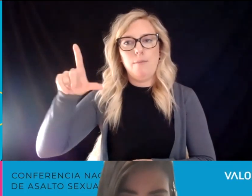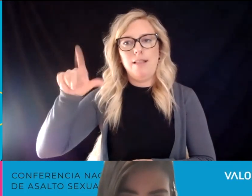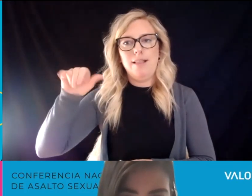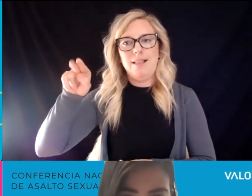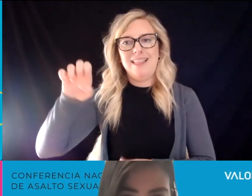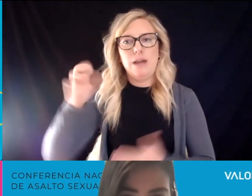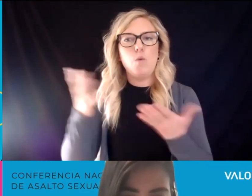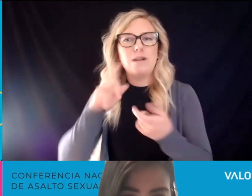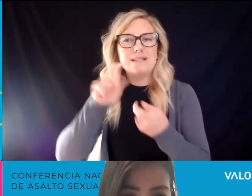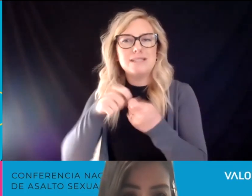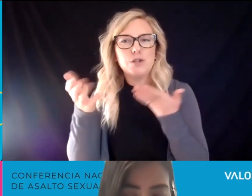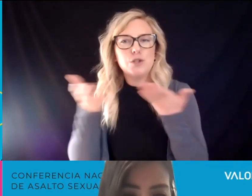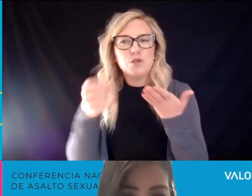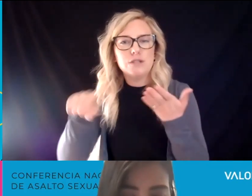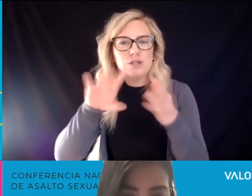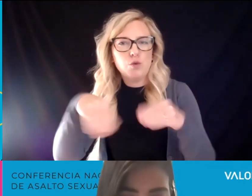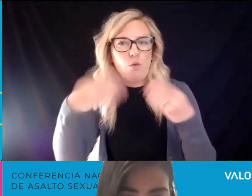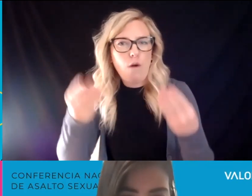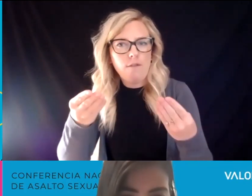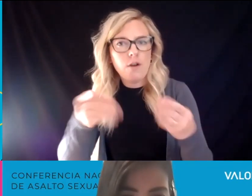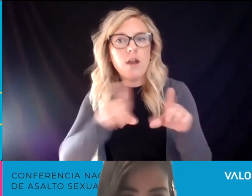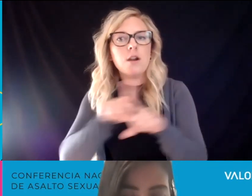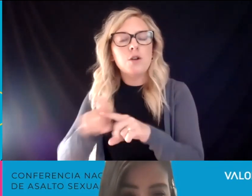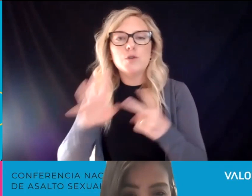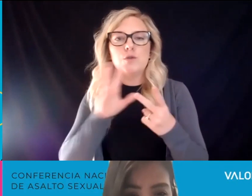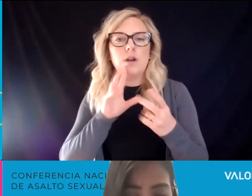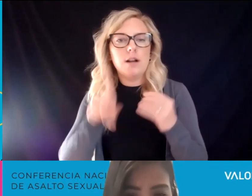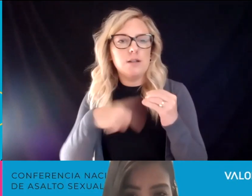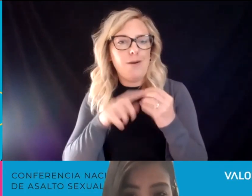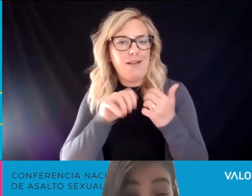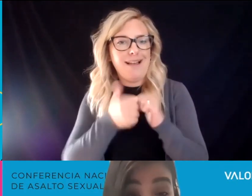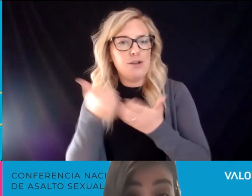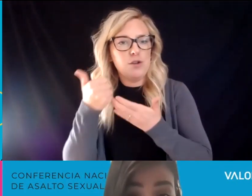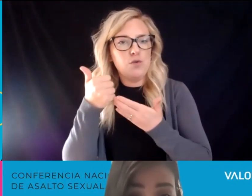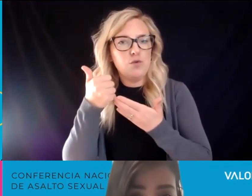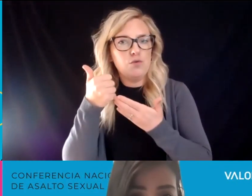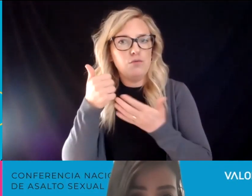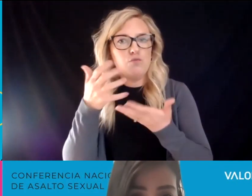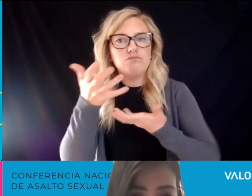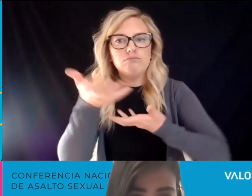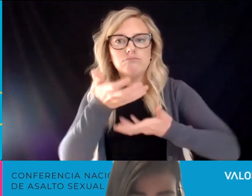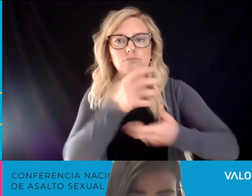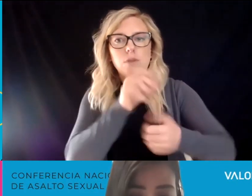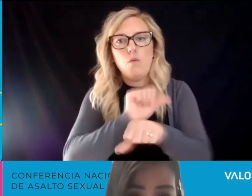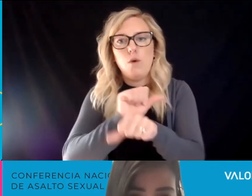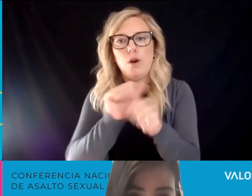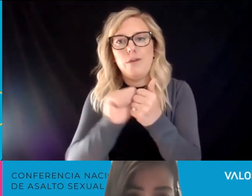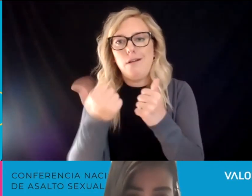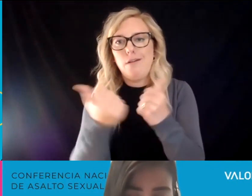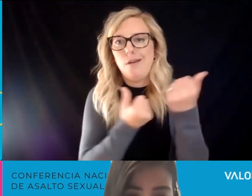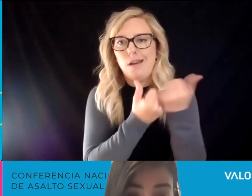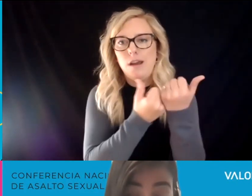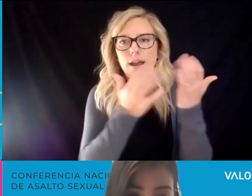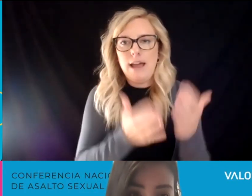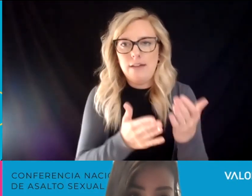And also, you spoke a little bit about how you work with other advocates, other entities, other agencies, how you